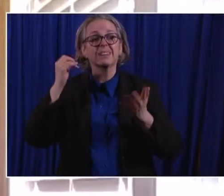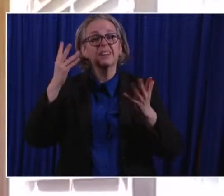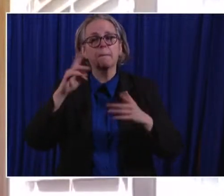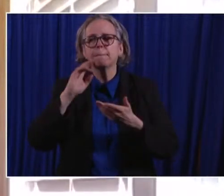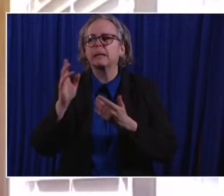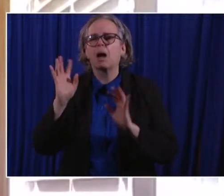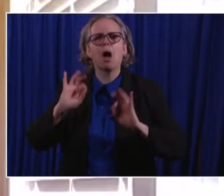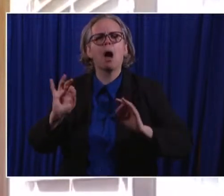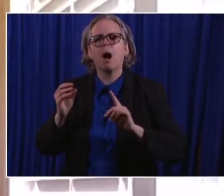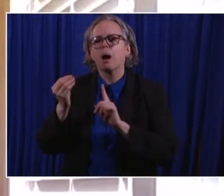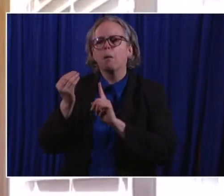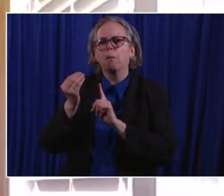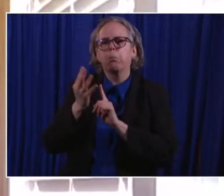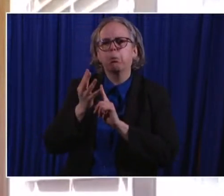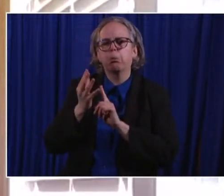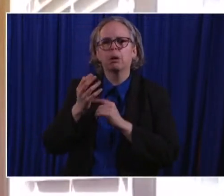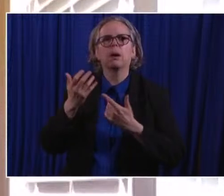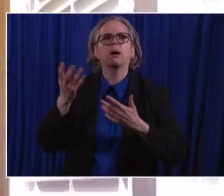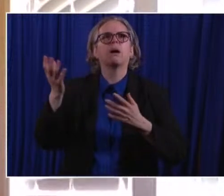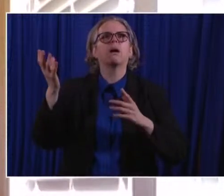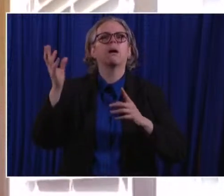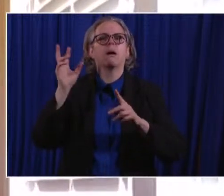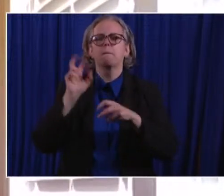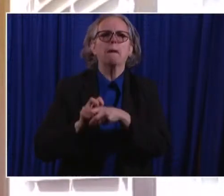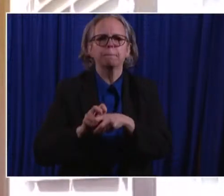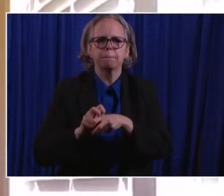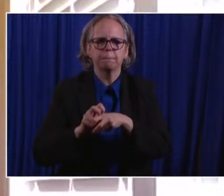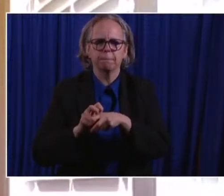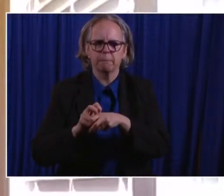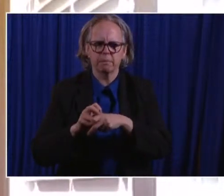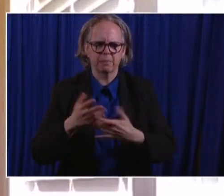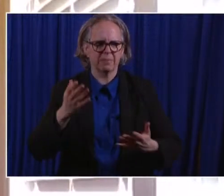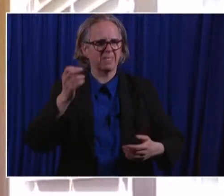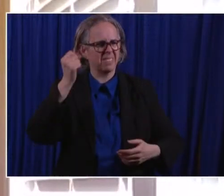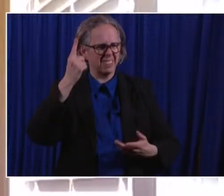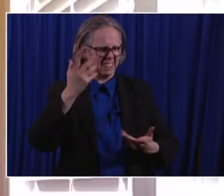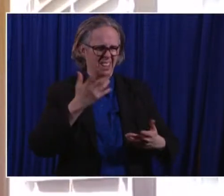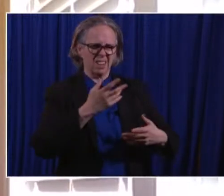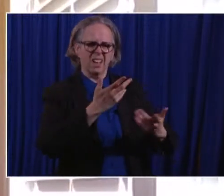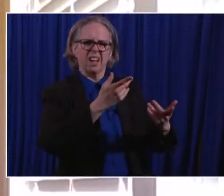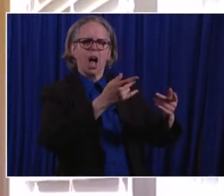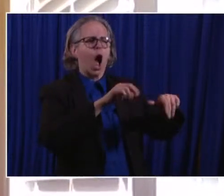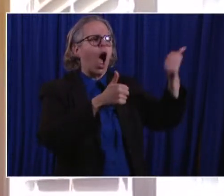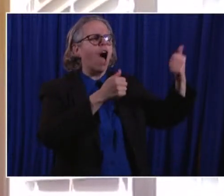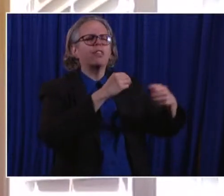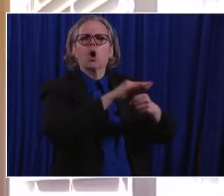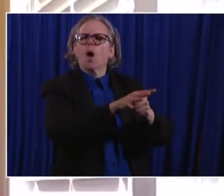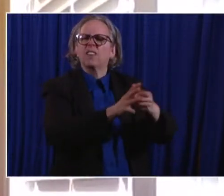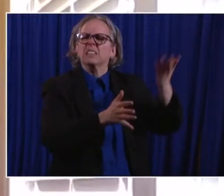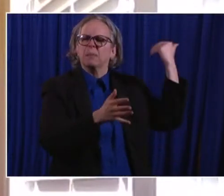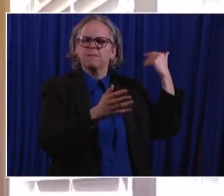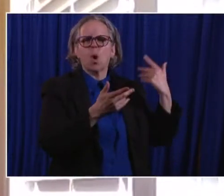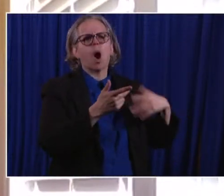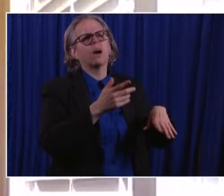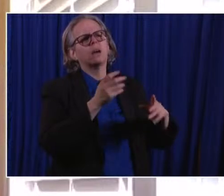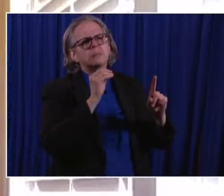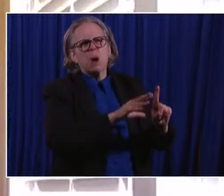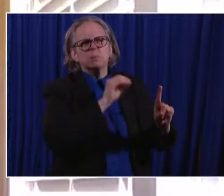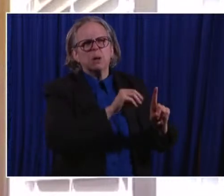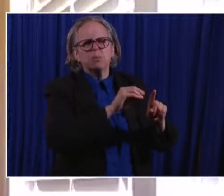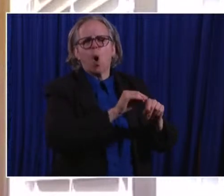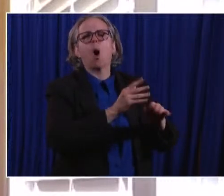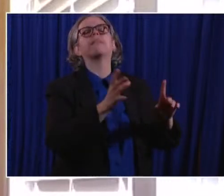to get them ill. So that's the picture, and the answer to that